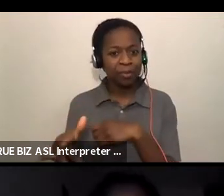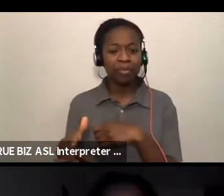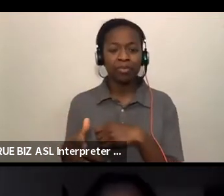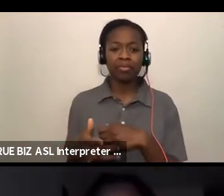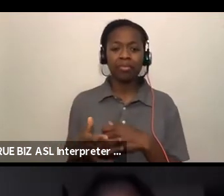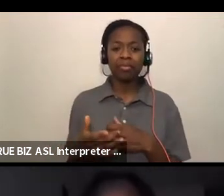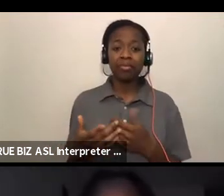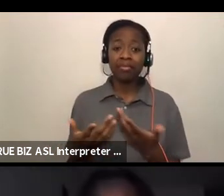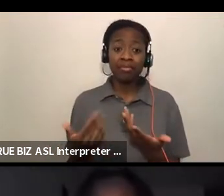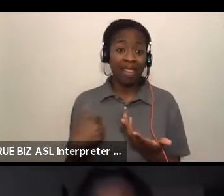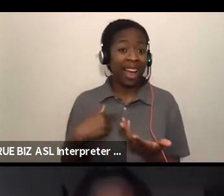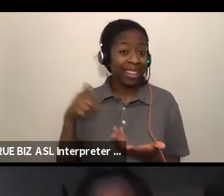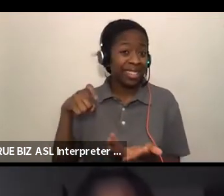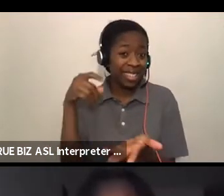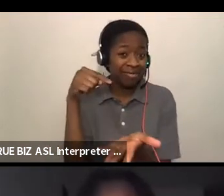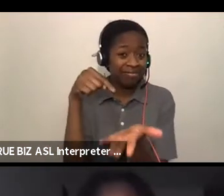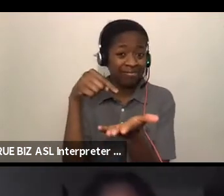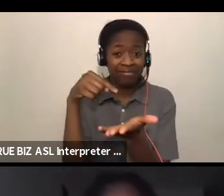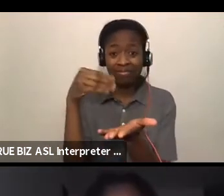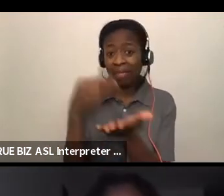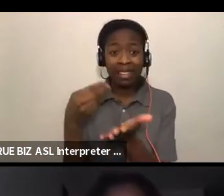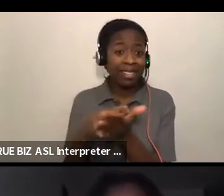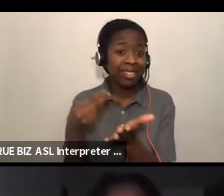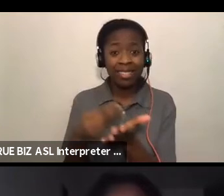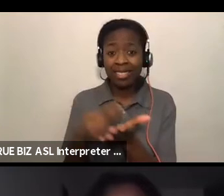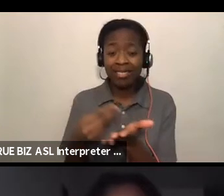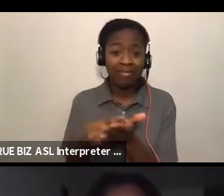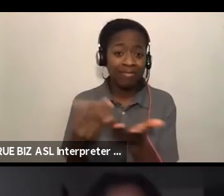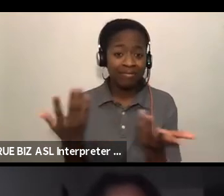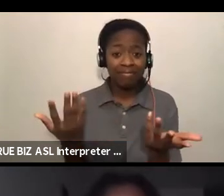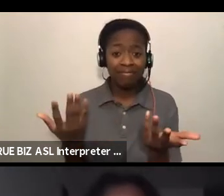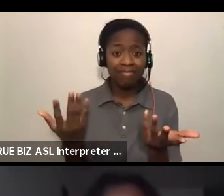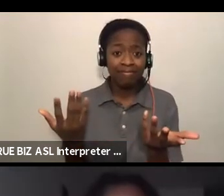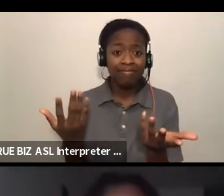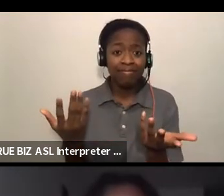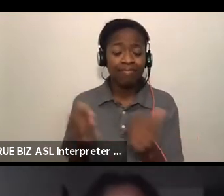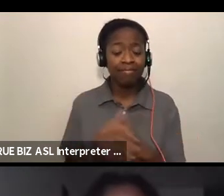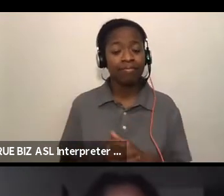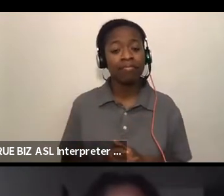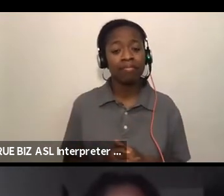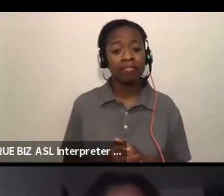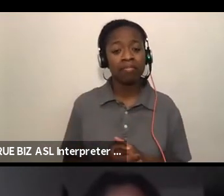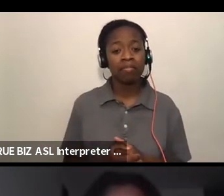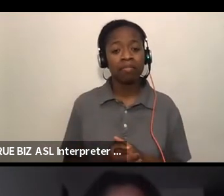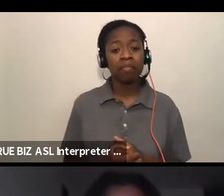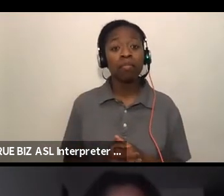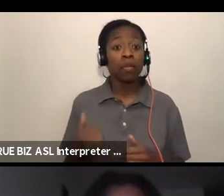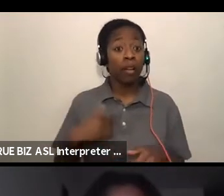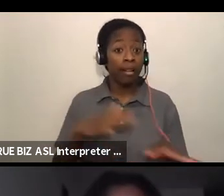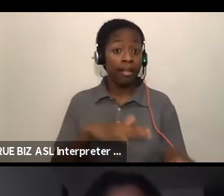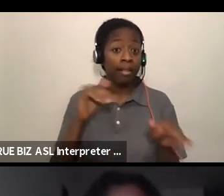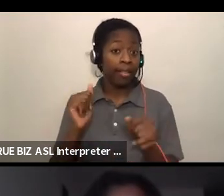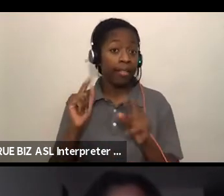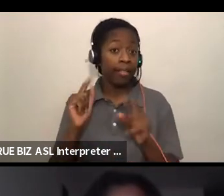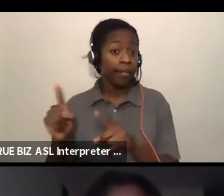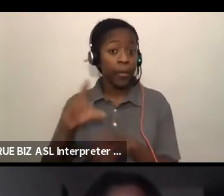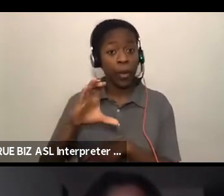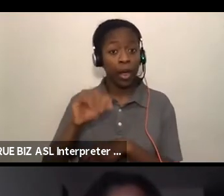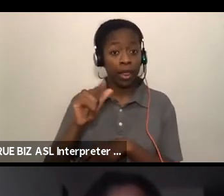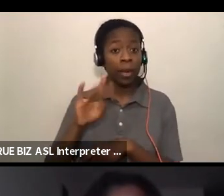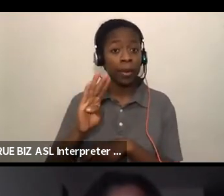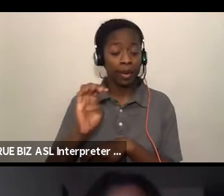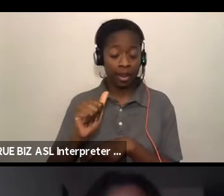about feeding myself because I wasn't getting paid what I was worth at the time. I left to go to Columbia College Chicago because many